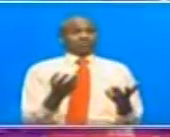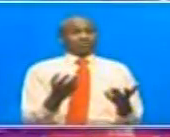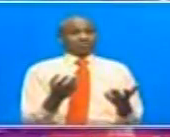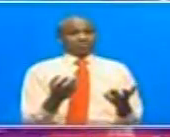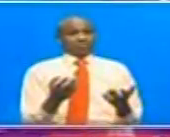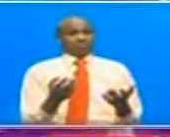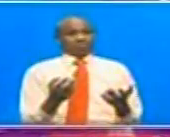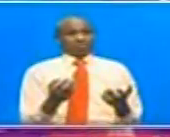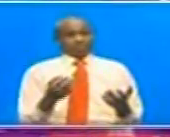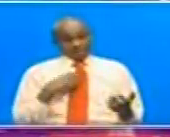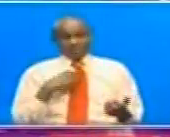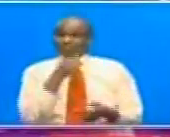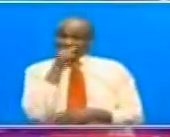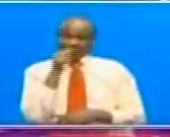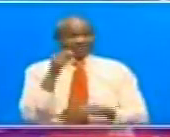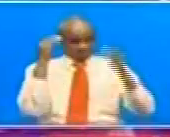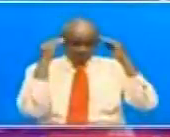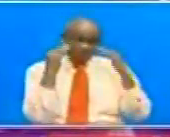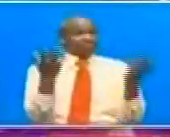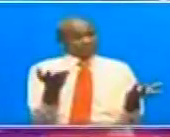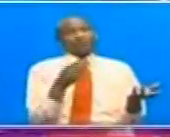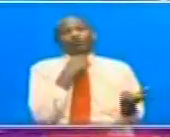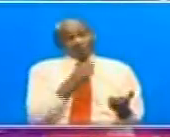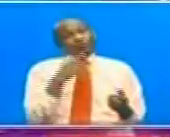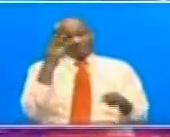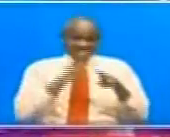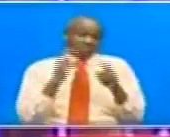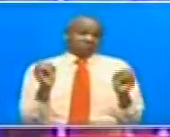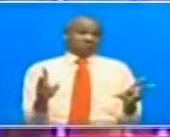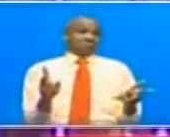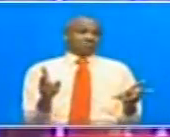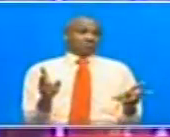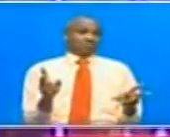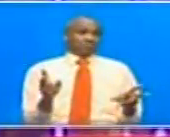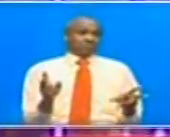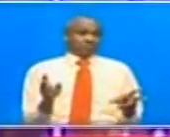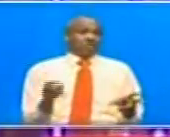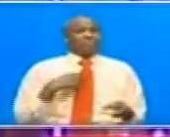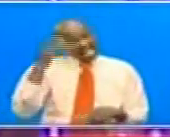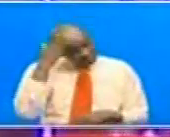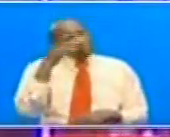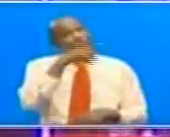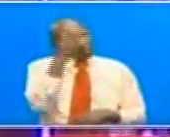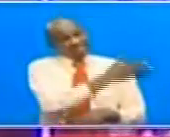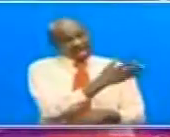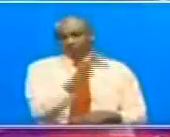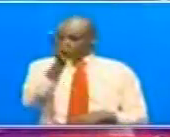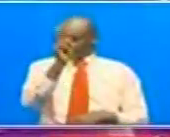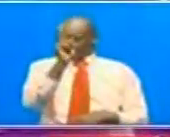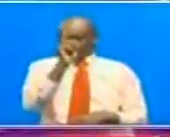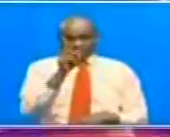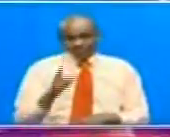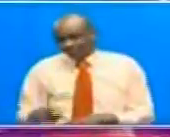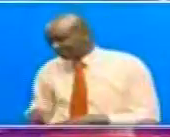go and file for a private prosecution. And I will be putting a disclaimer on all of yes, this, yes, because I know what it's like to be a guest of the state. You don't want a repeat of no, that.